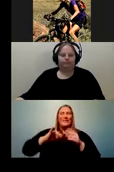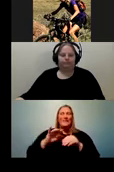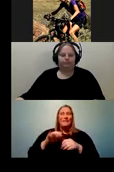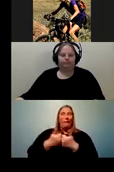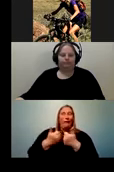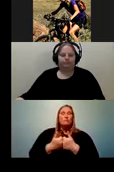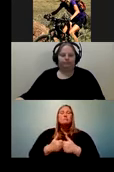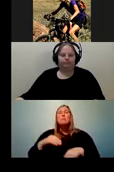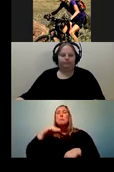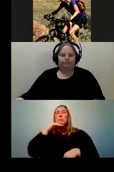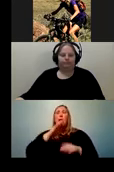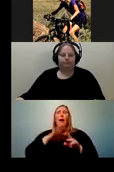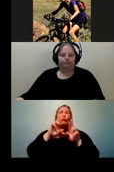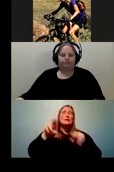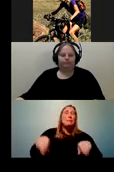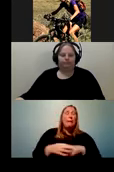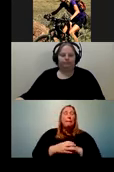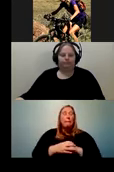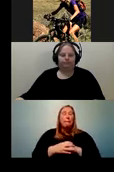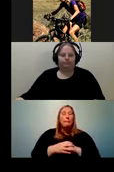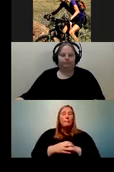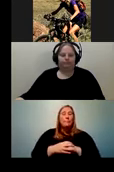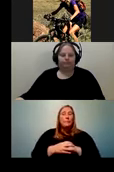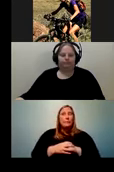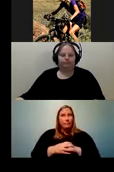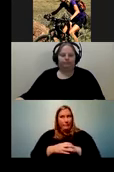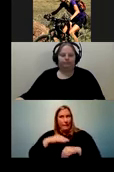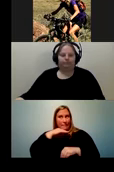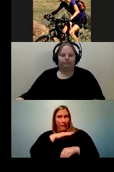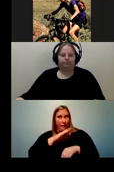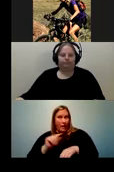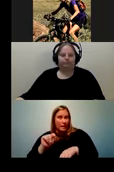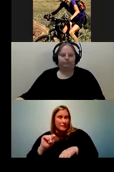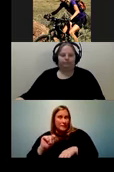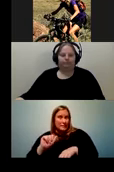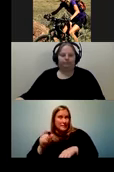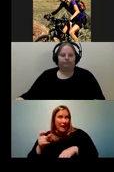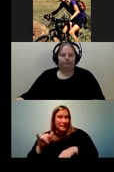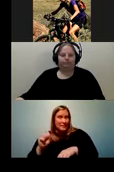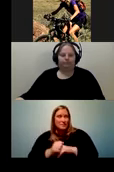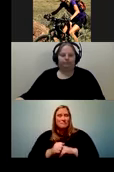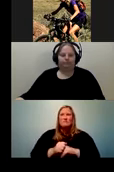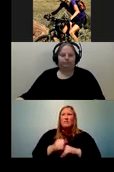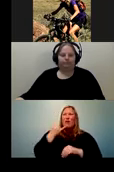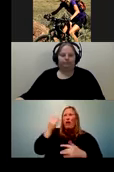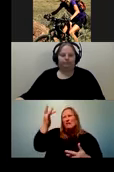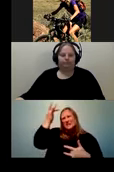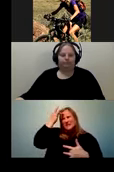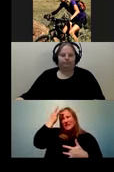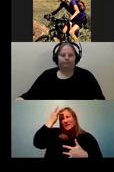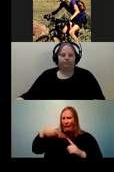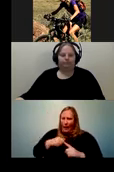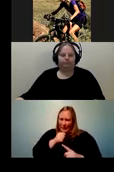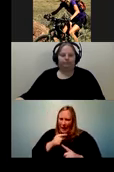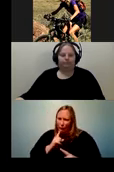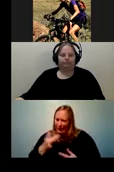resume, lied on your taxes, called in sick when you weren't sick, lied